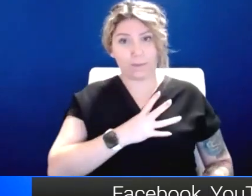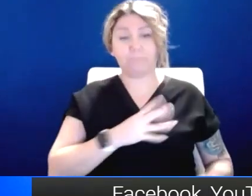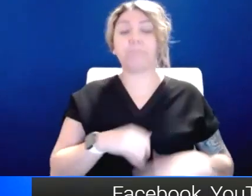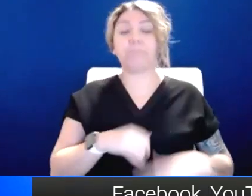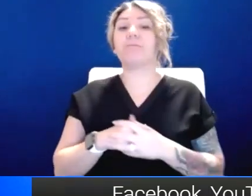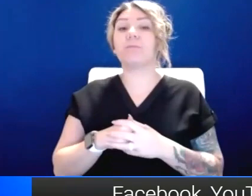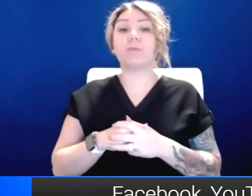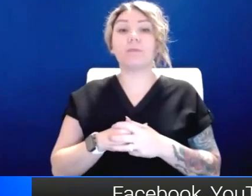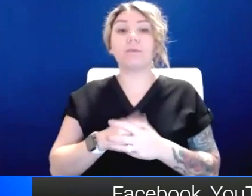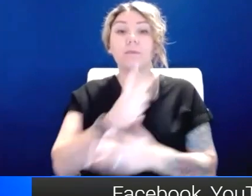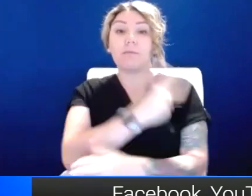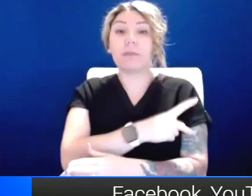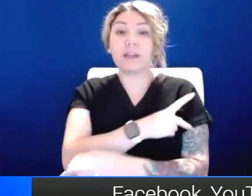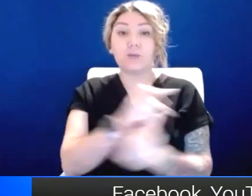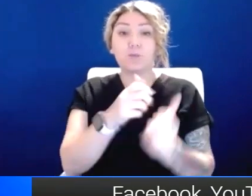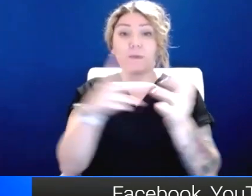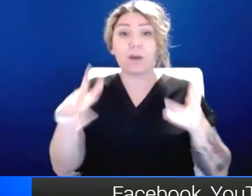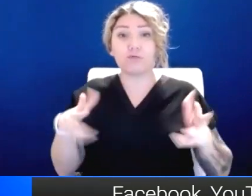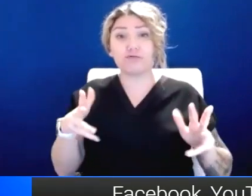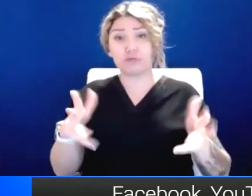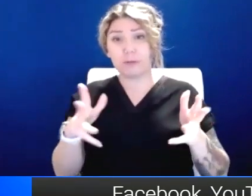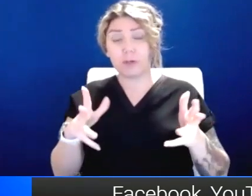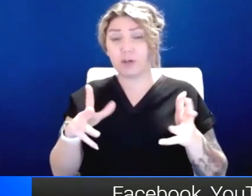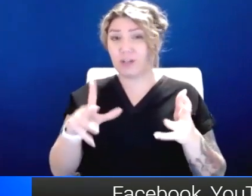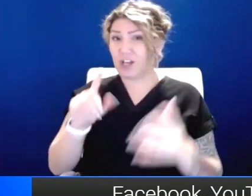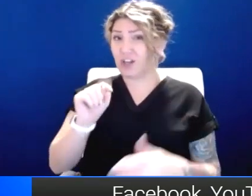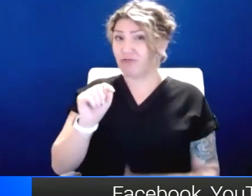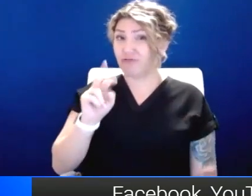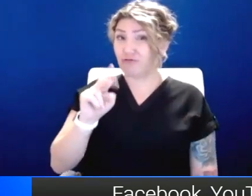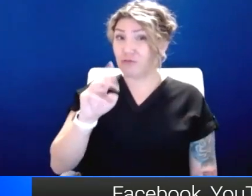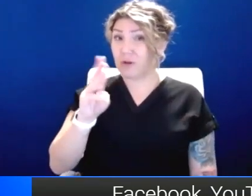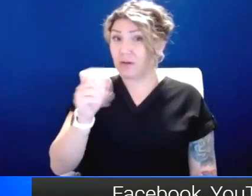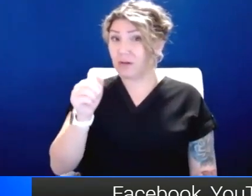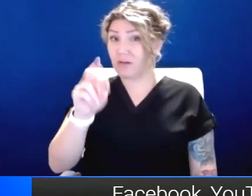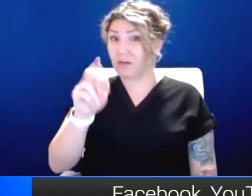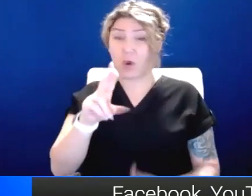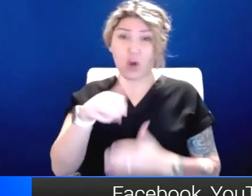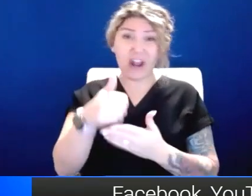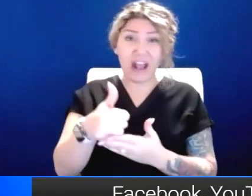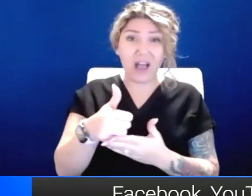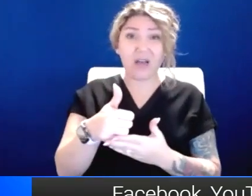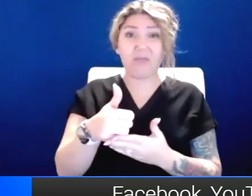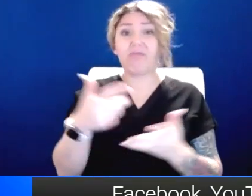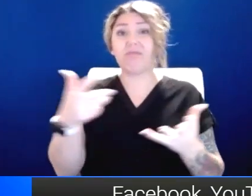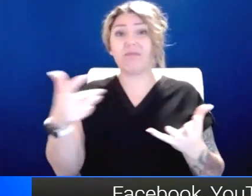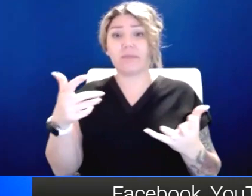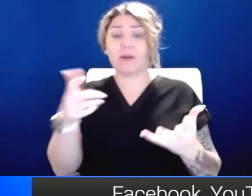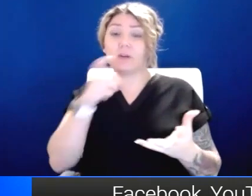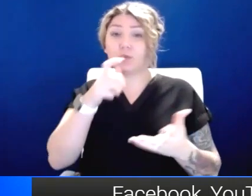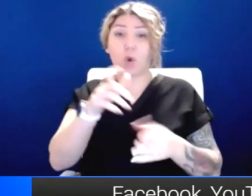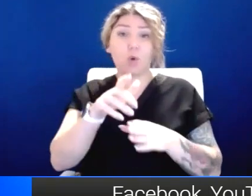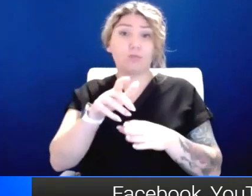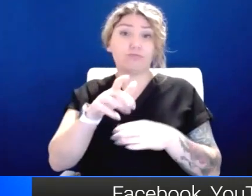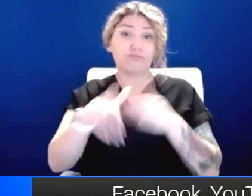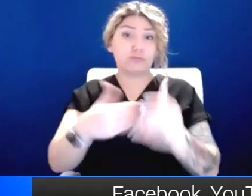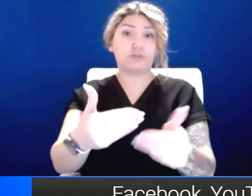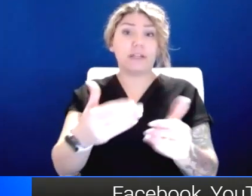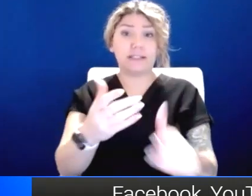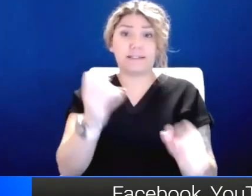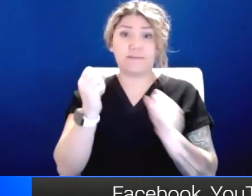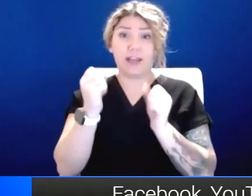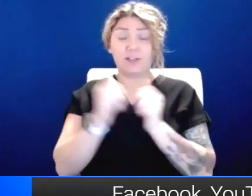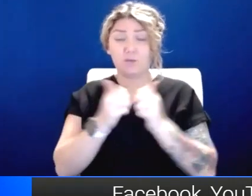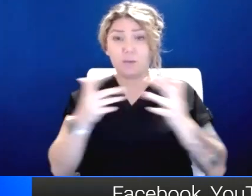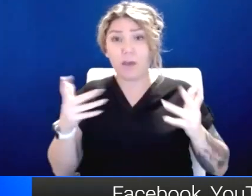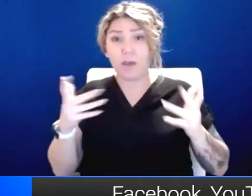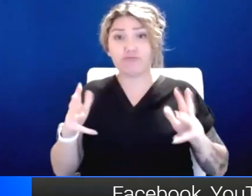have tremor. Usually tremor actually helps because patients who have tremor actually don't progress as fast as patients do not have tremor.